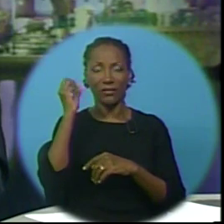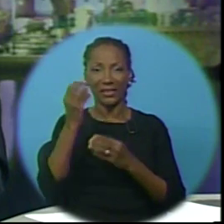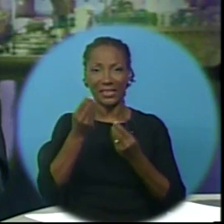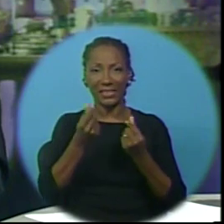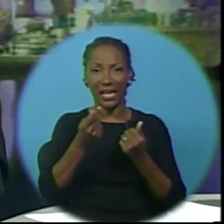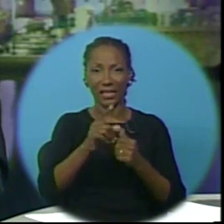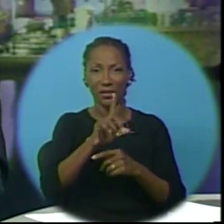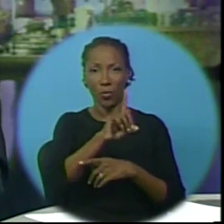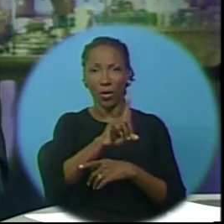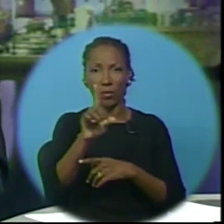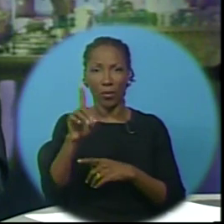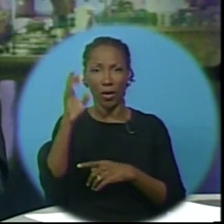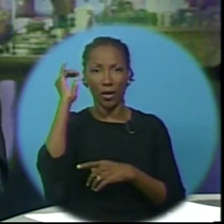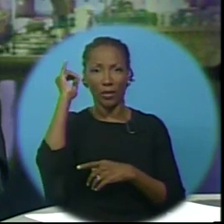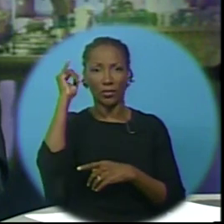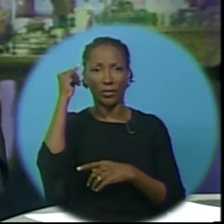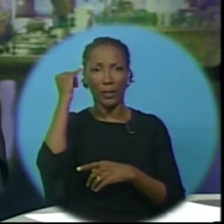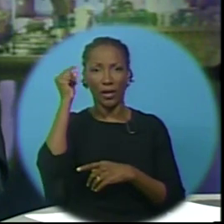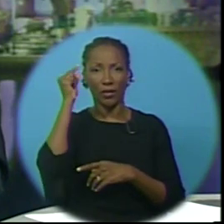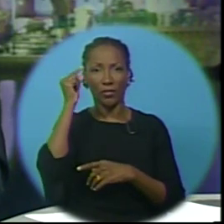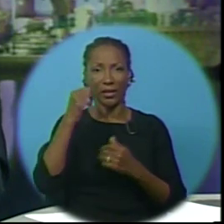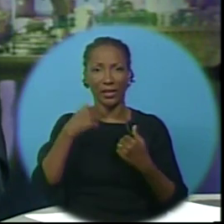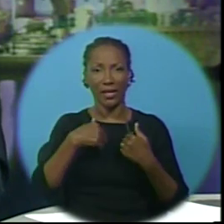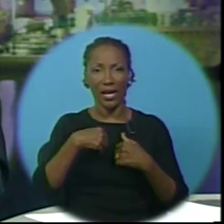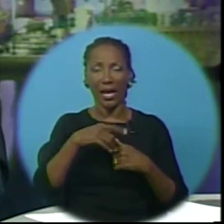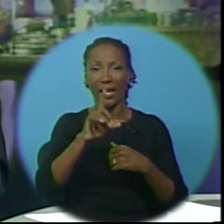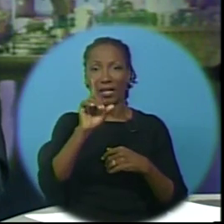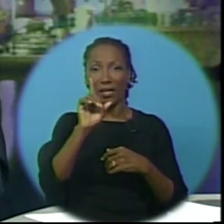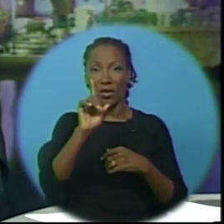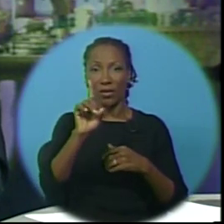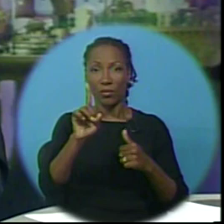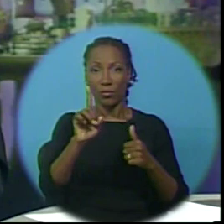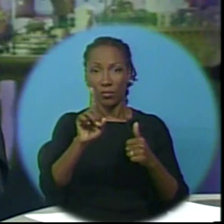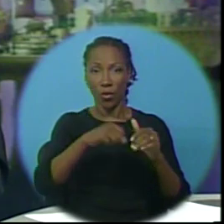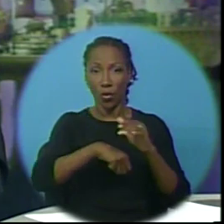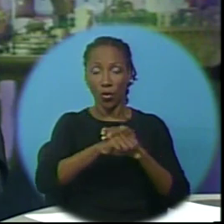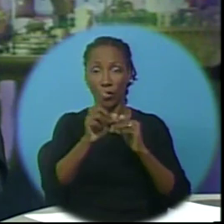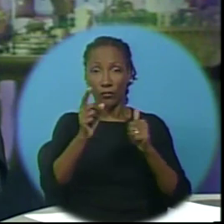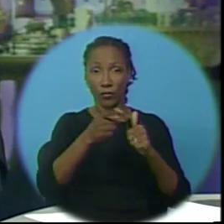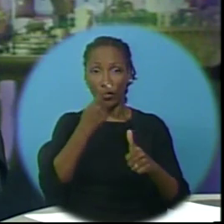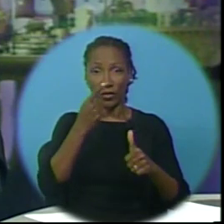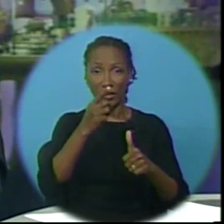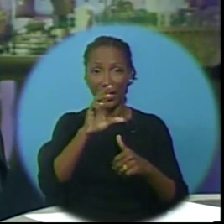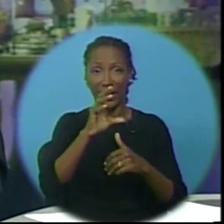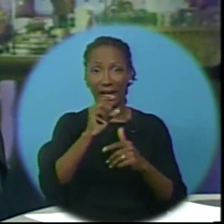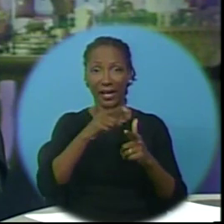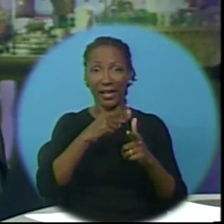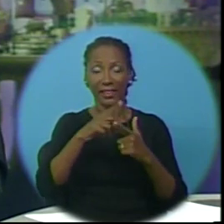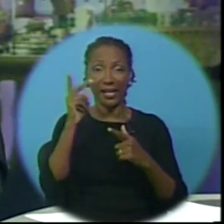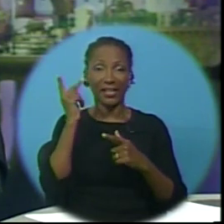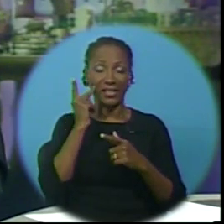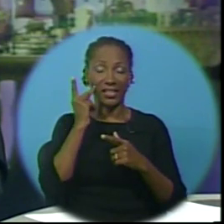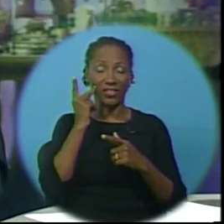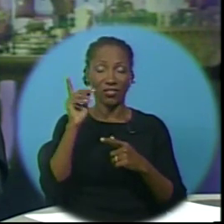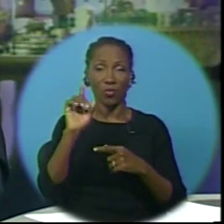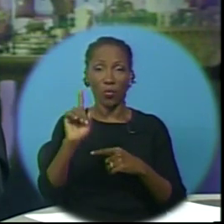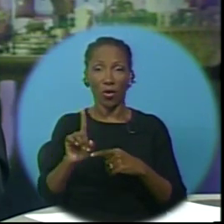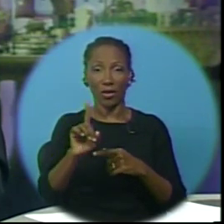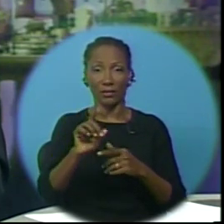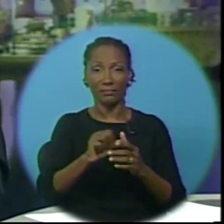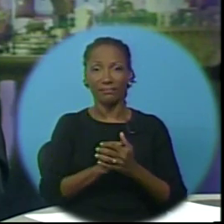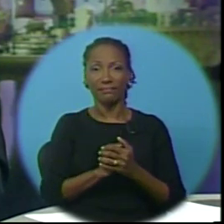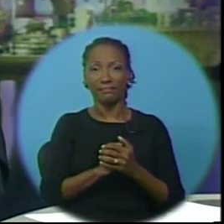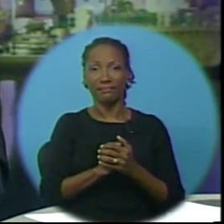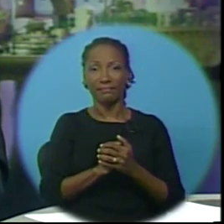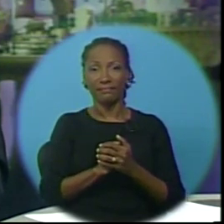Greenwich opened the scoring for Bredens Hill in the 6th minute, and then in the 16th, Mario Kinch converted the equalizer. On